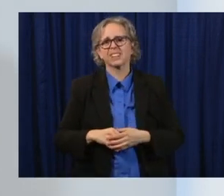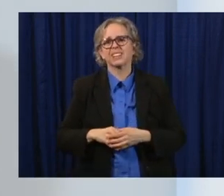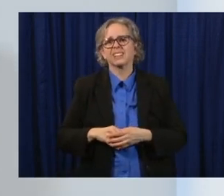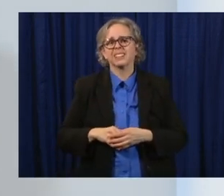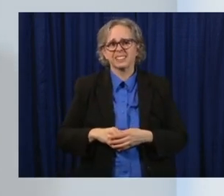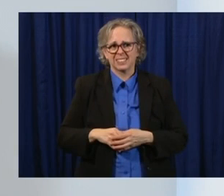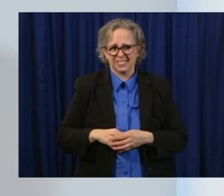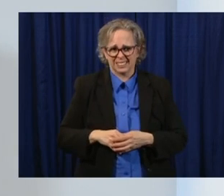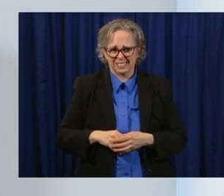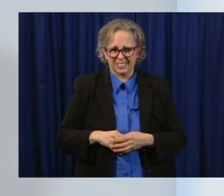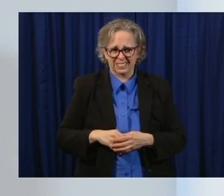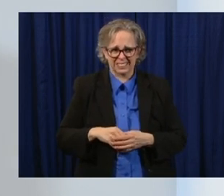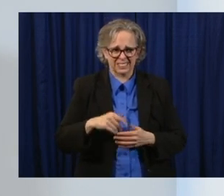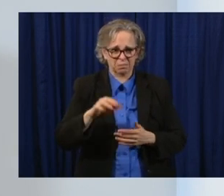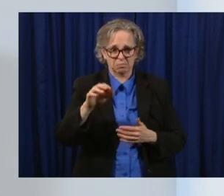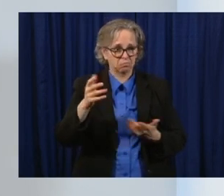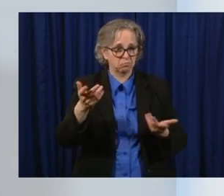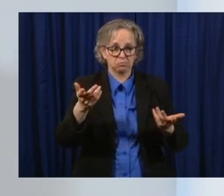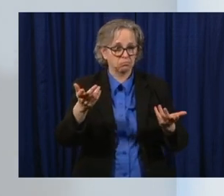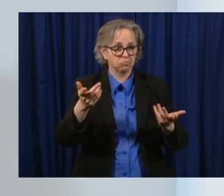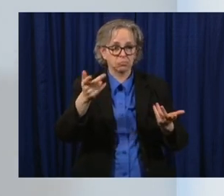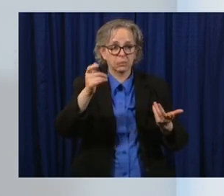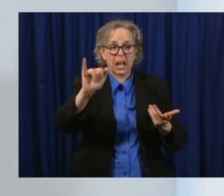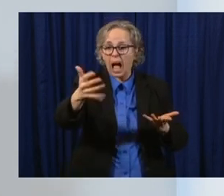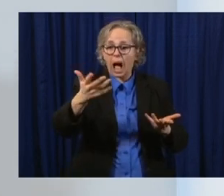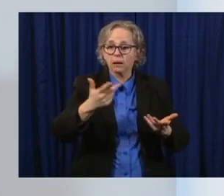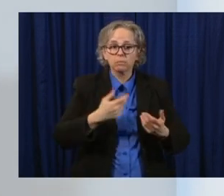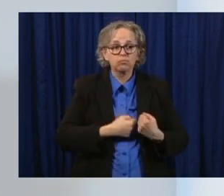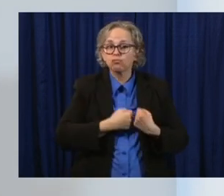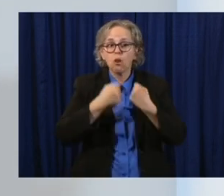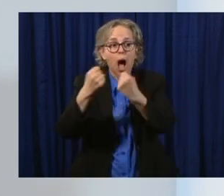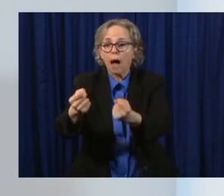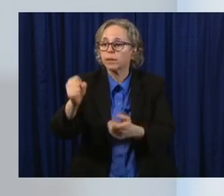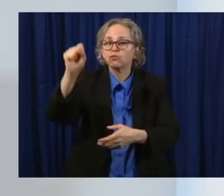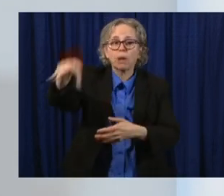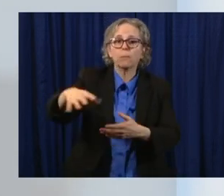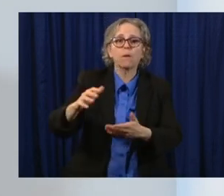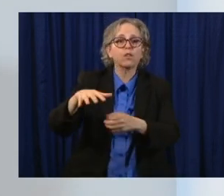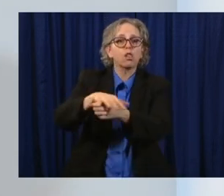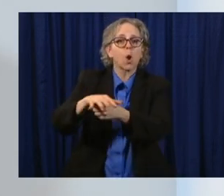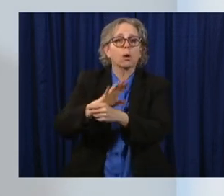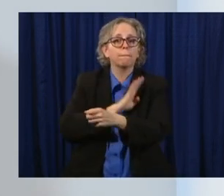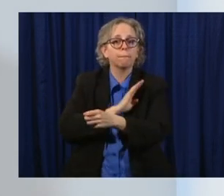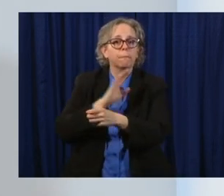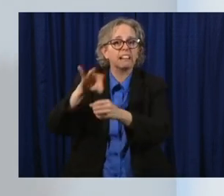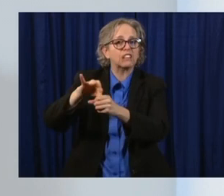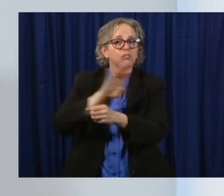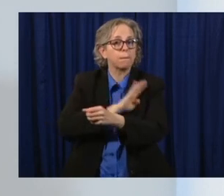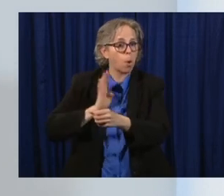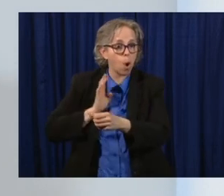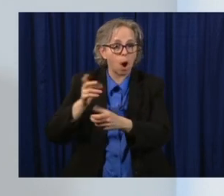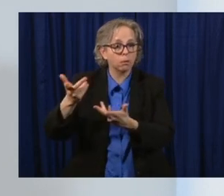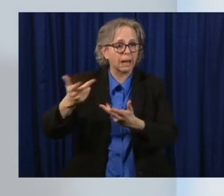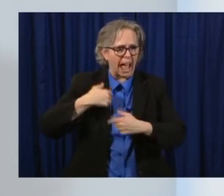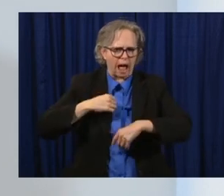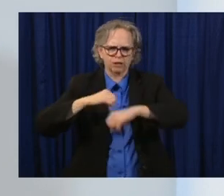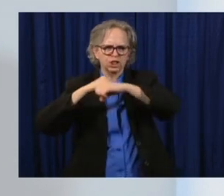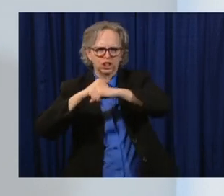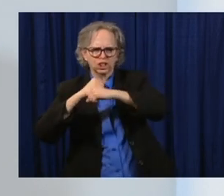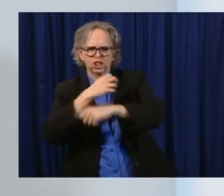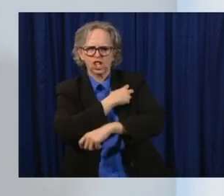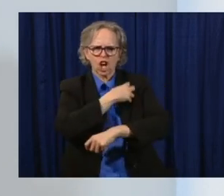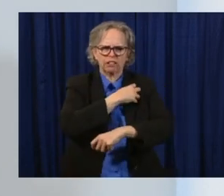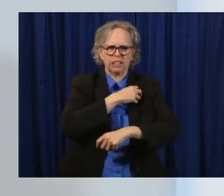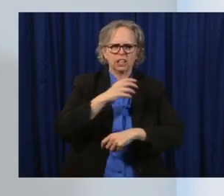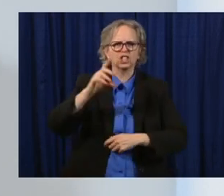also drop it off at your local Board of Elections. Every Board of Elections has a secure drop box that either